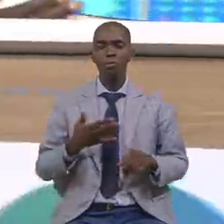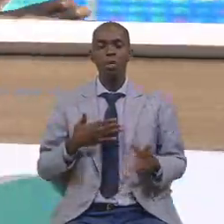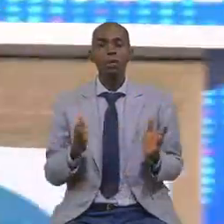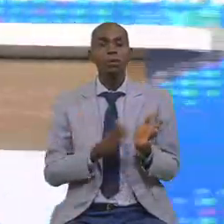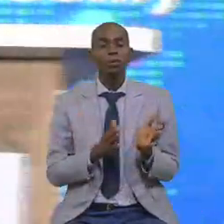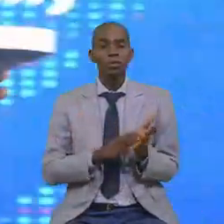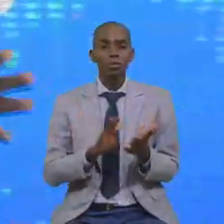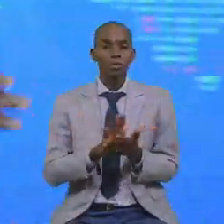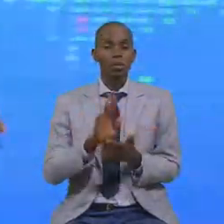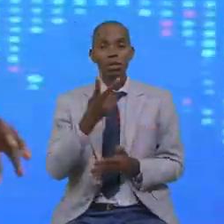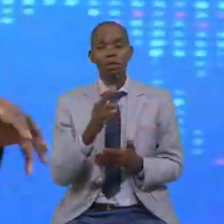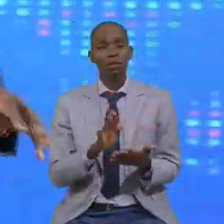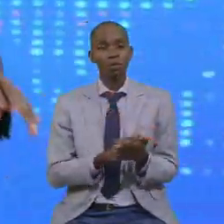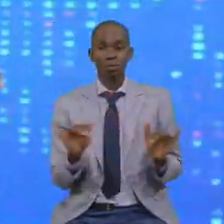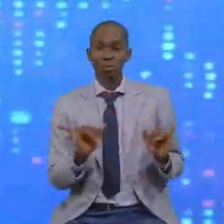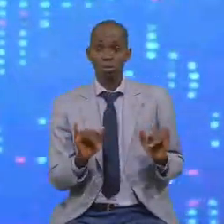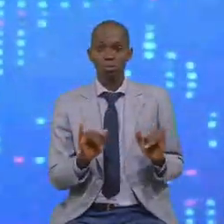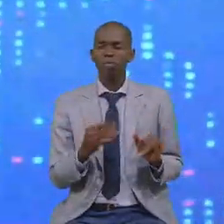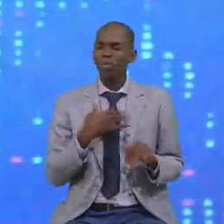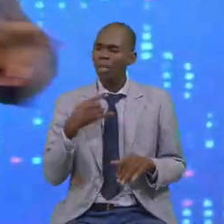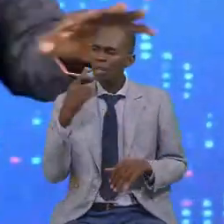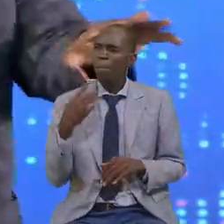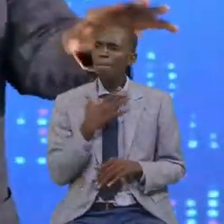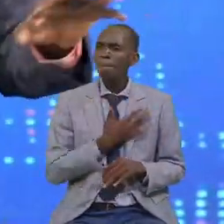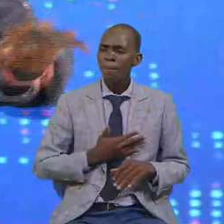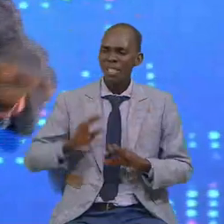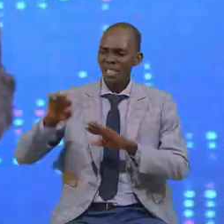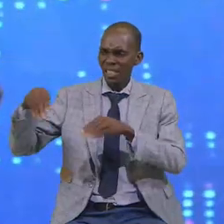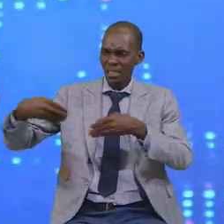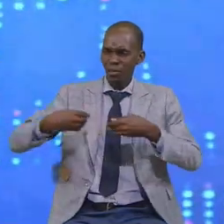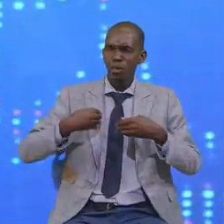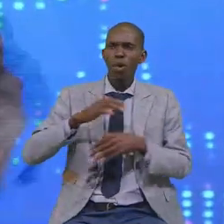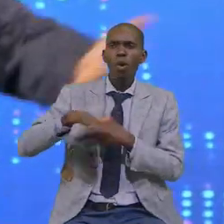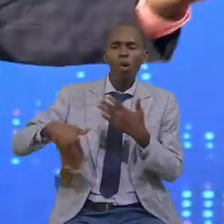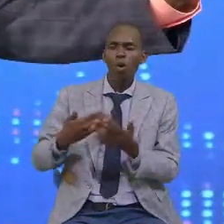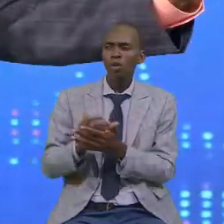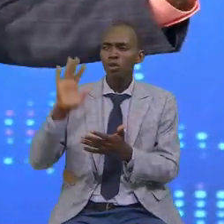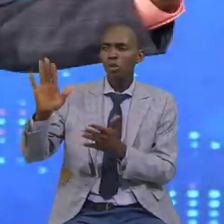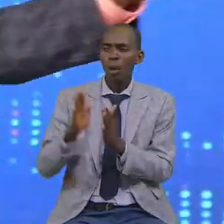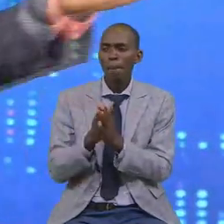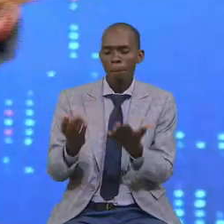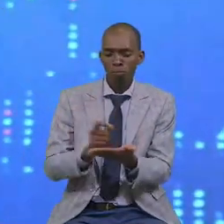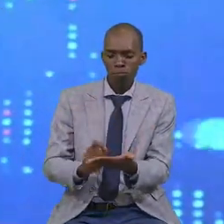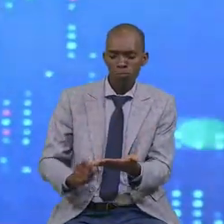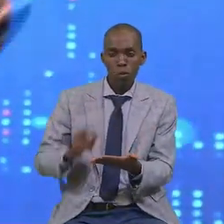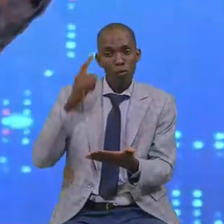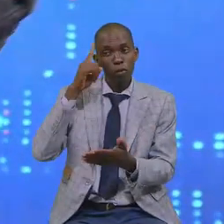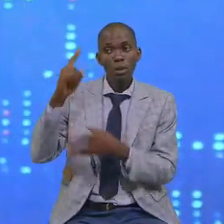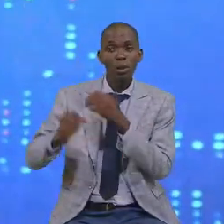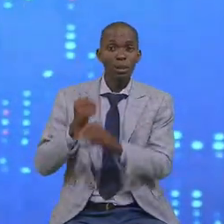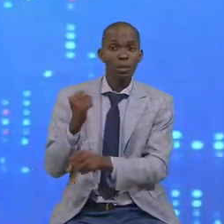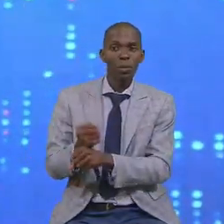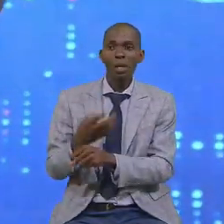said, please give me all your notes for year one. And he gave me all his